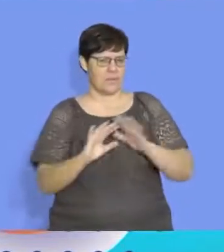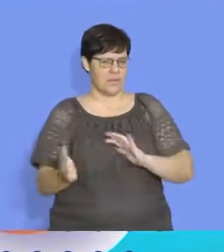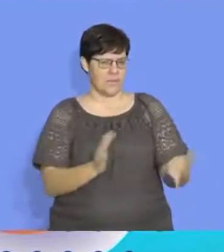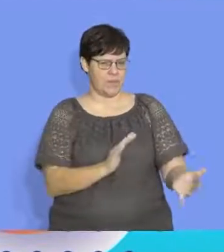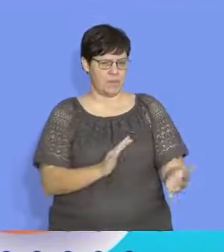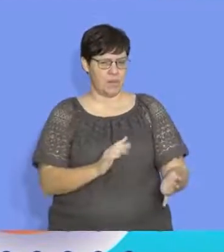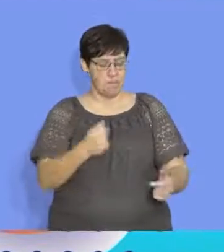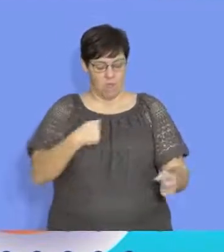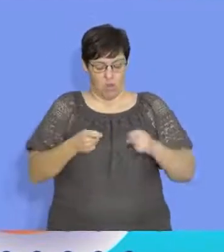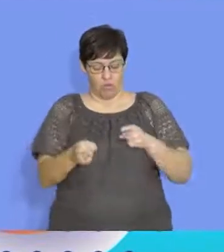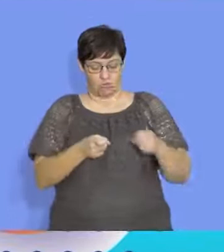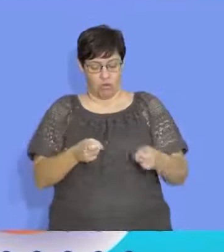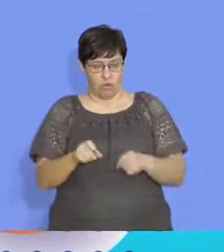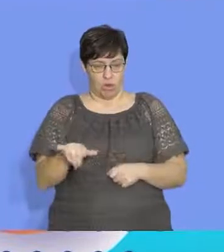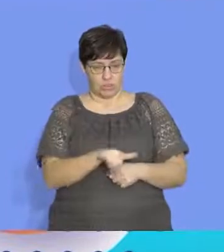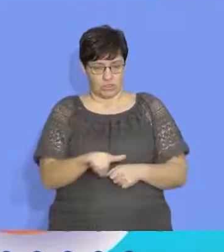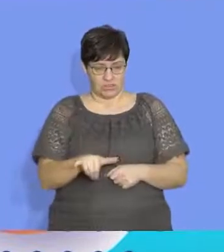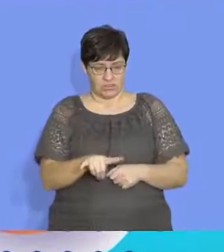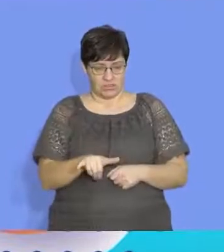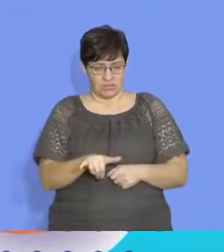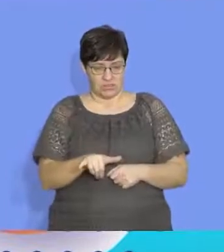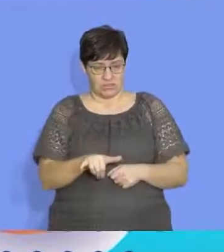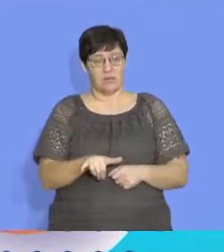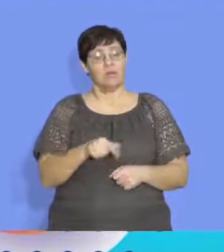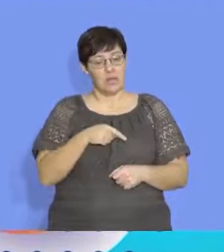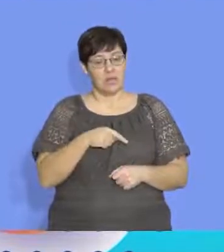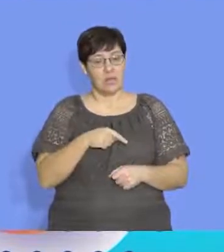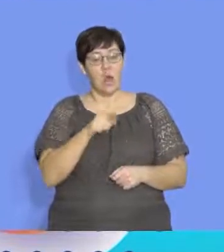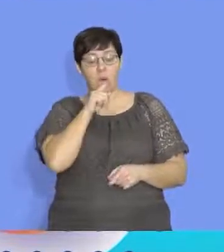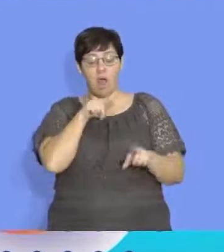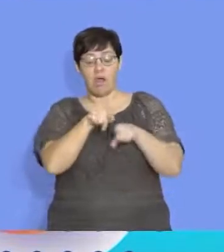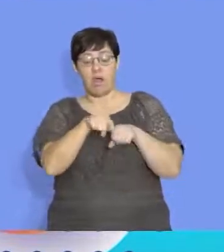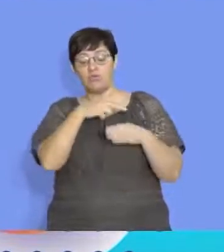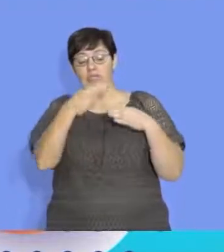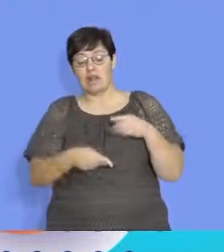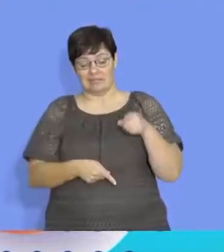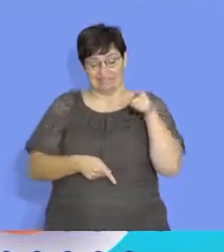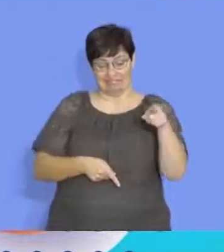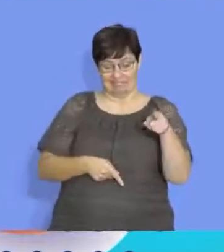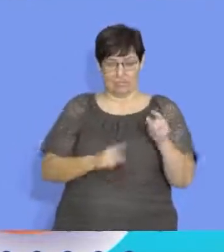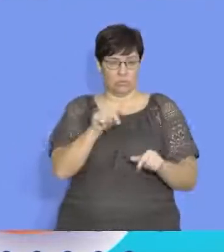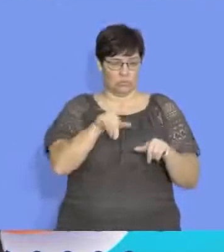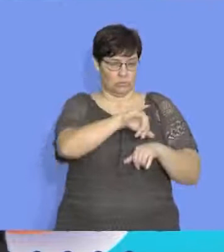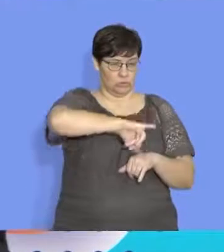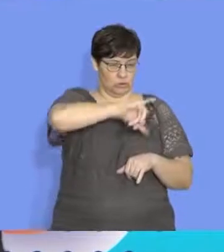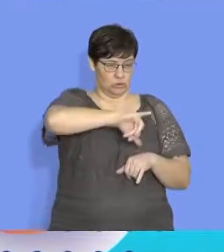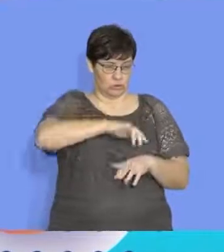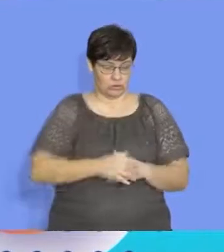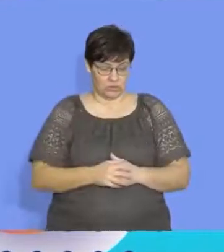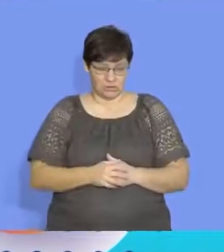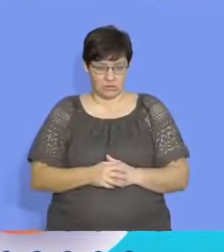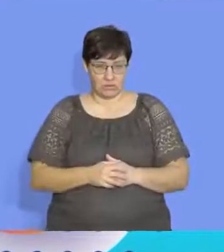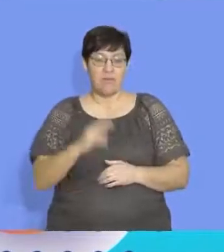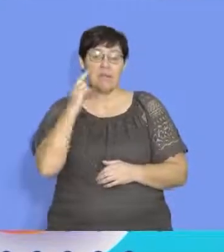controlling? Which one is a result of the experiment that we've set up? Now, what's so nice about